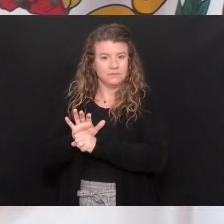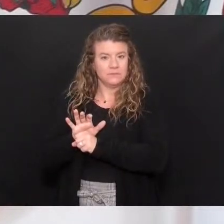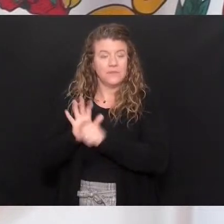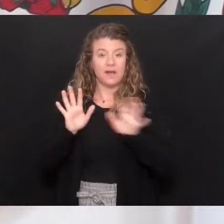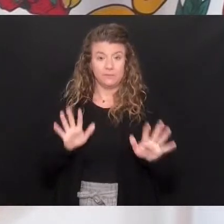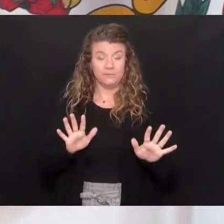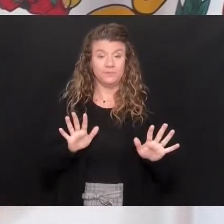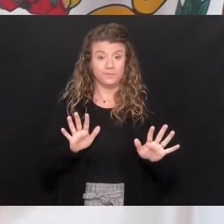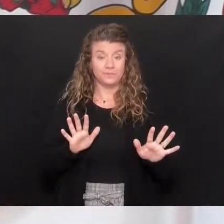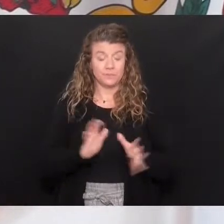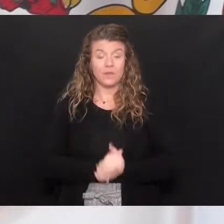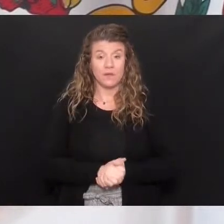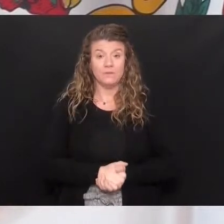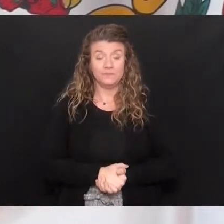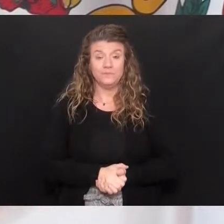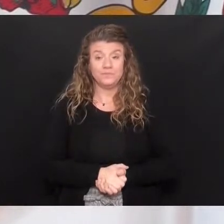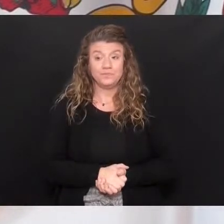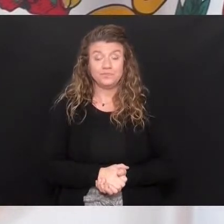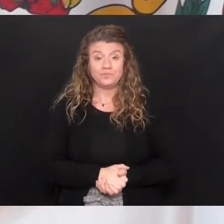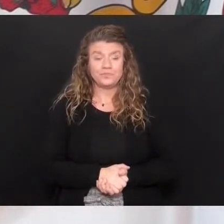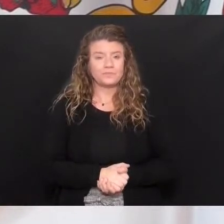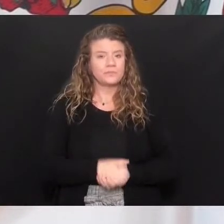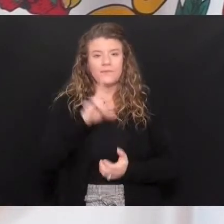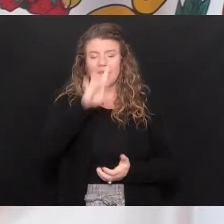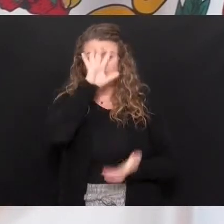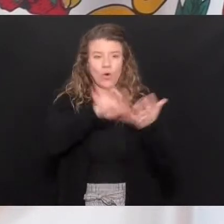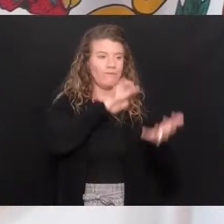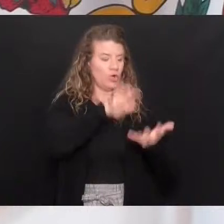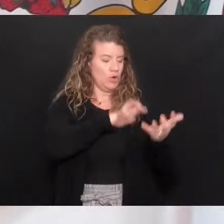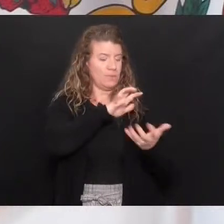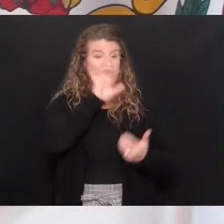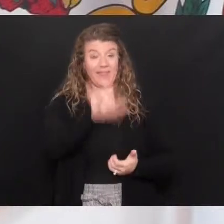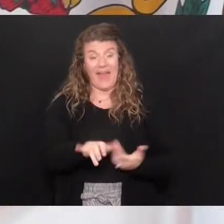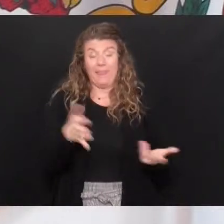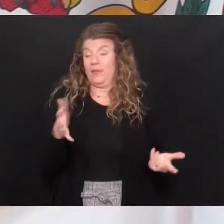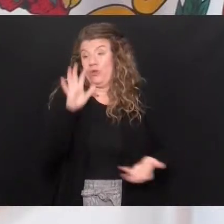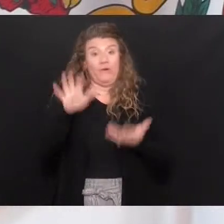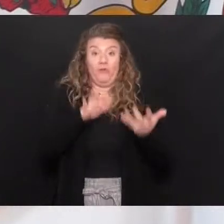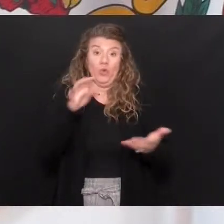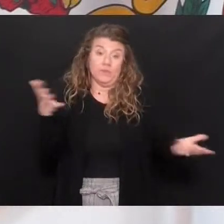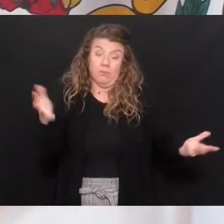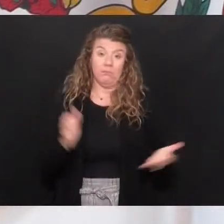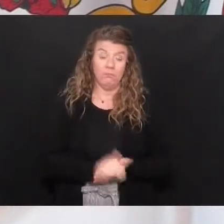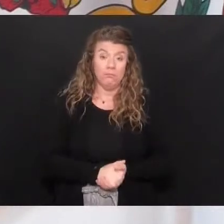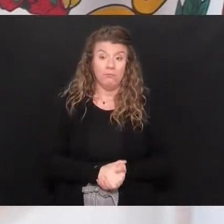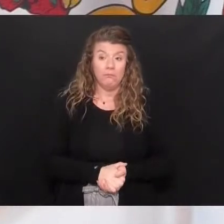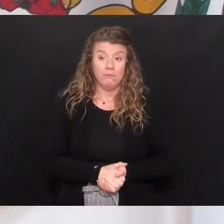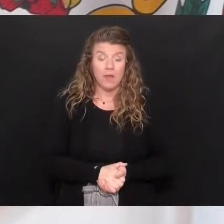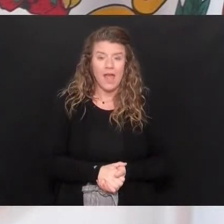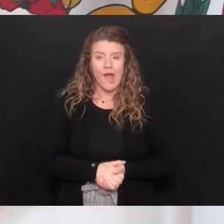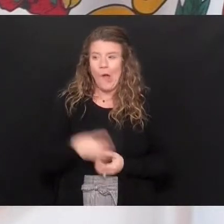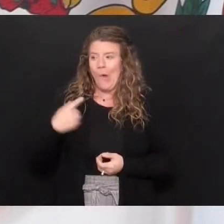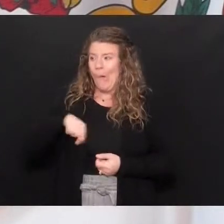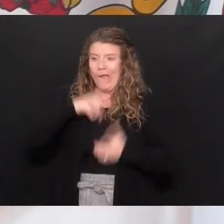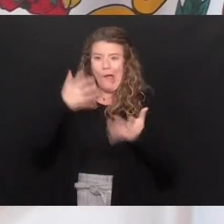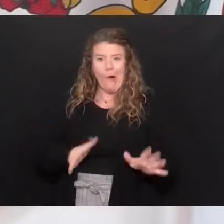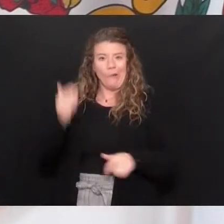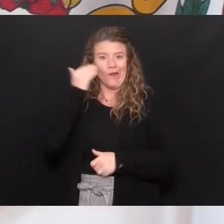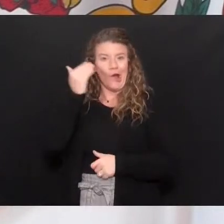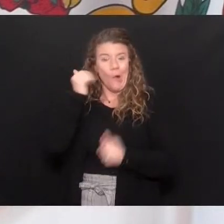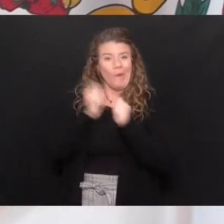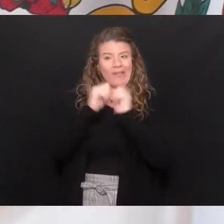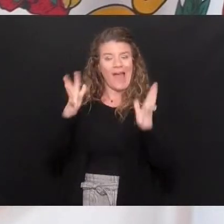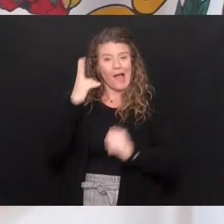Now, if you're confused about that, then you're just confused. We know without doubt if we